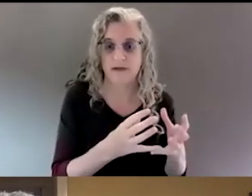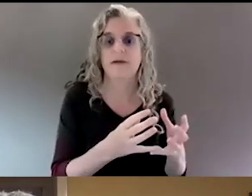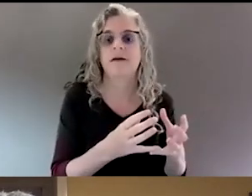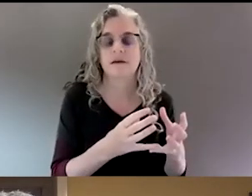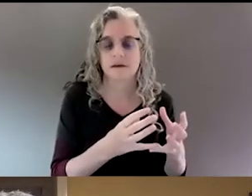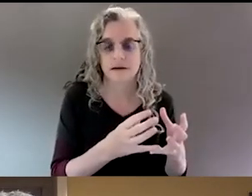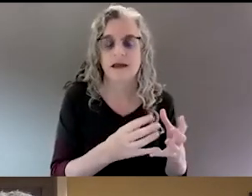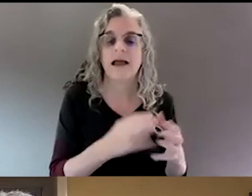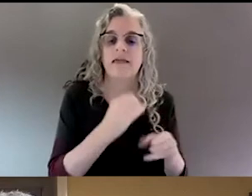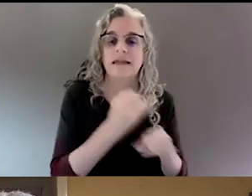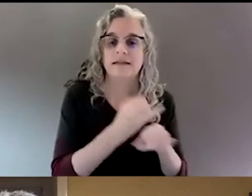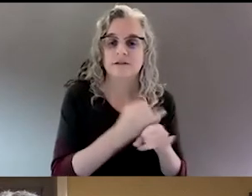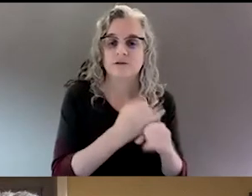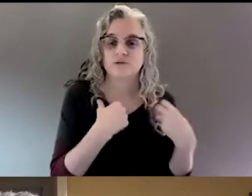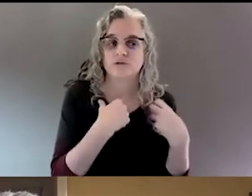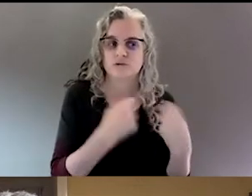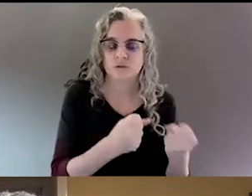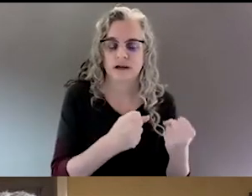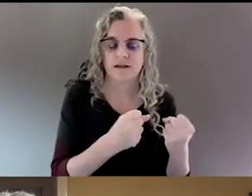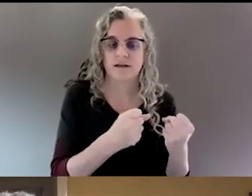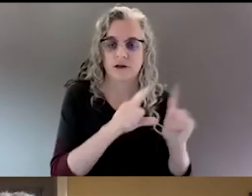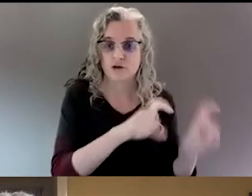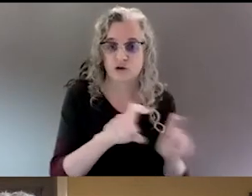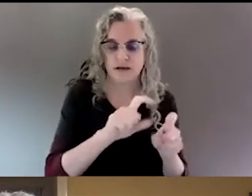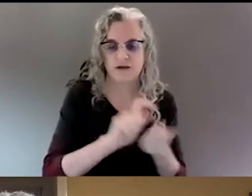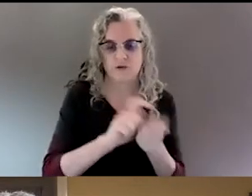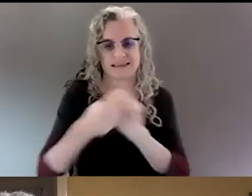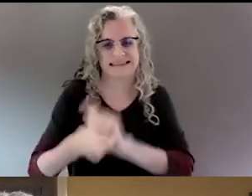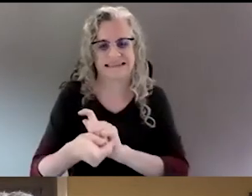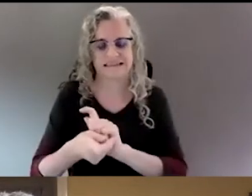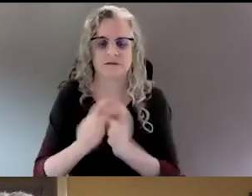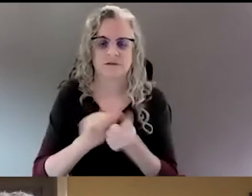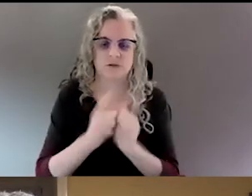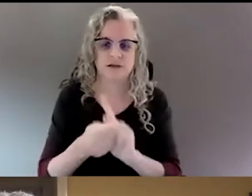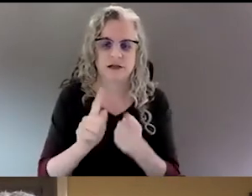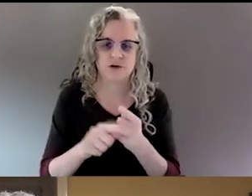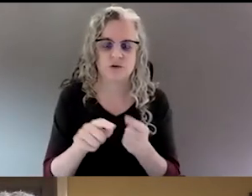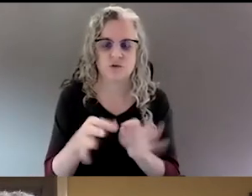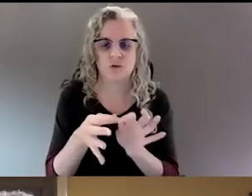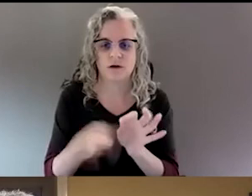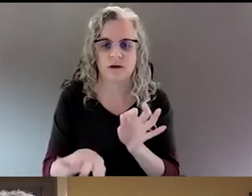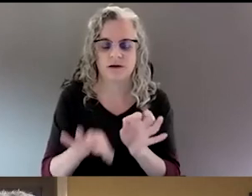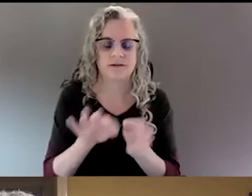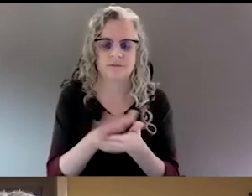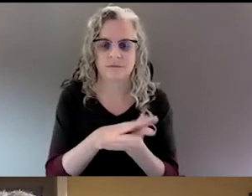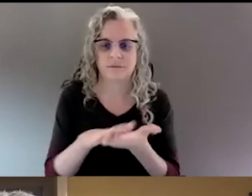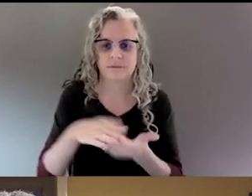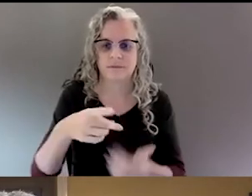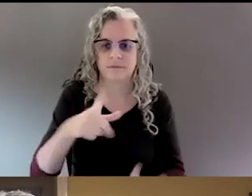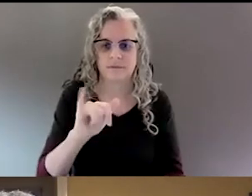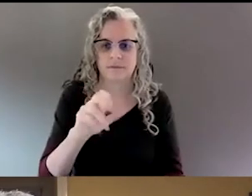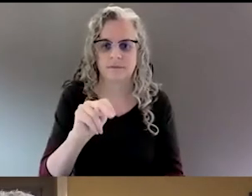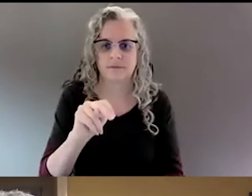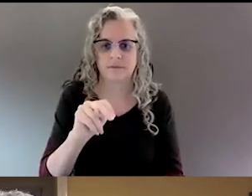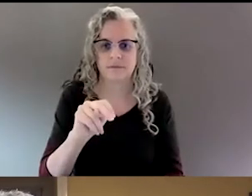a plain language survey so that people with IDD can take a survey to identify their character strengths, which is a